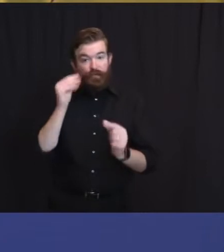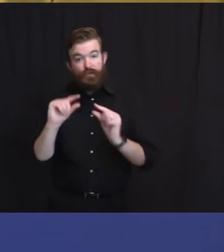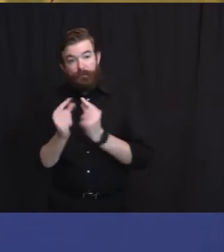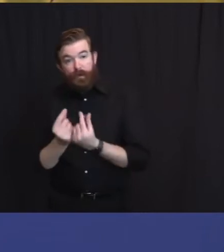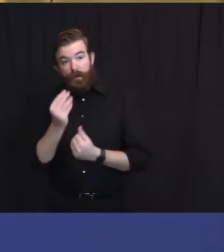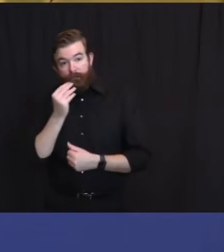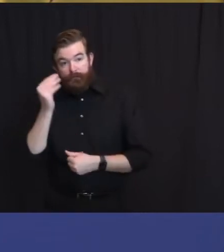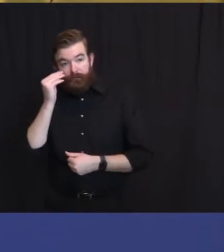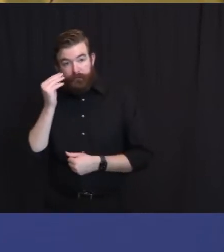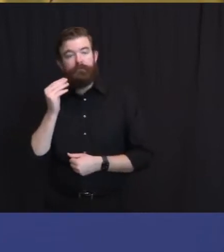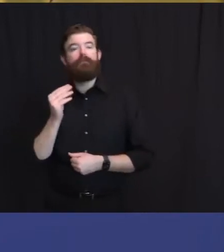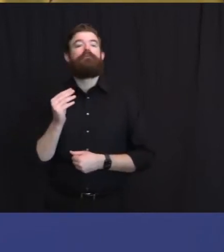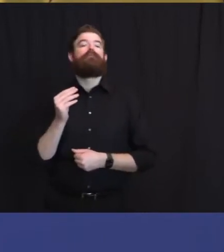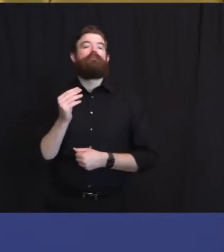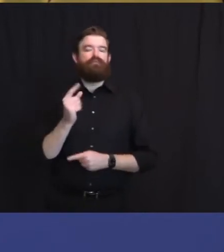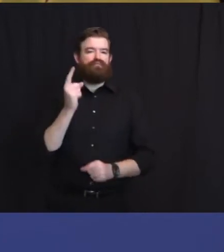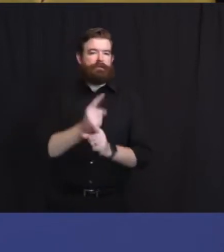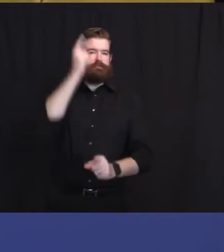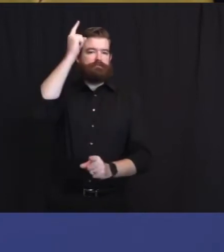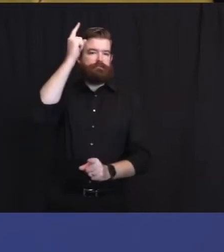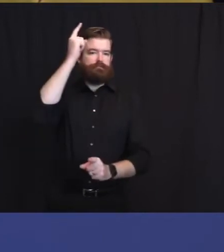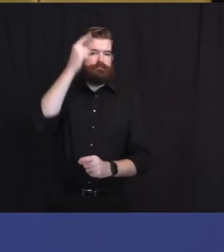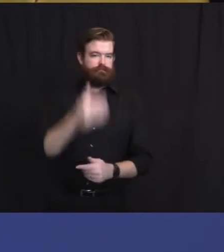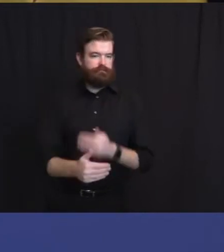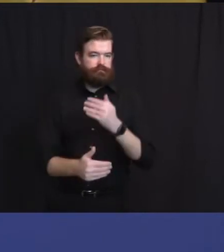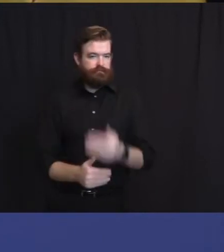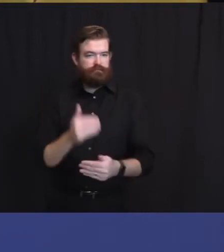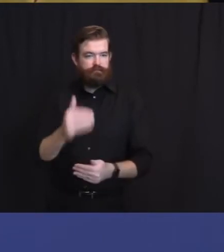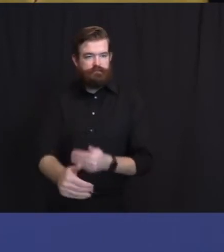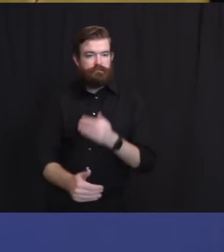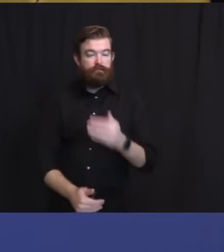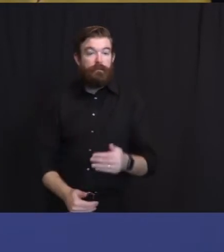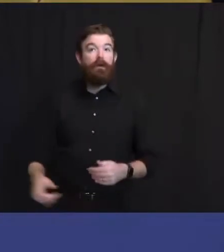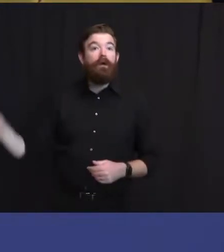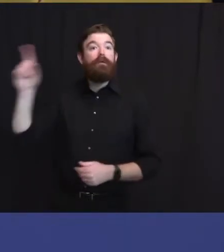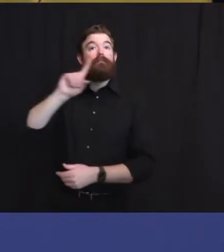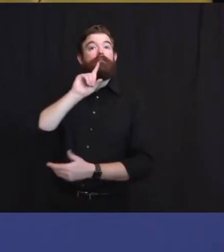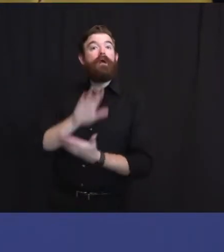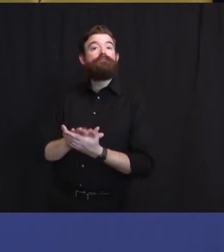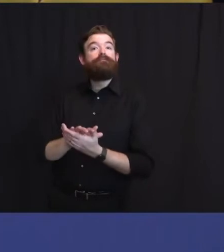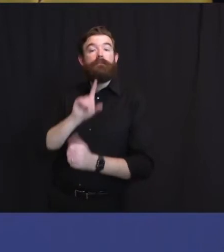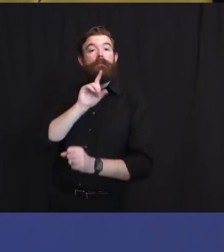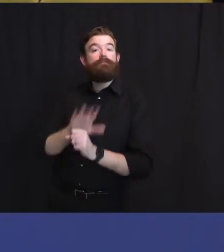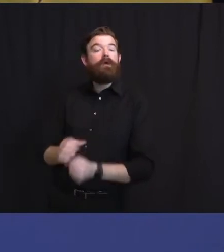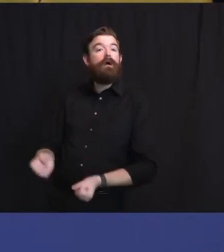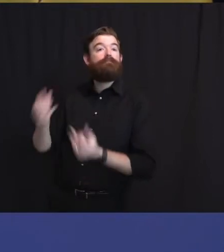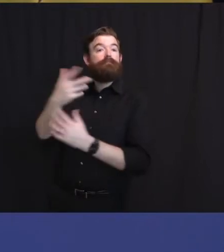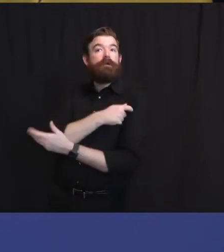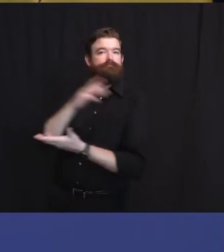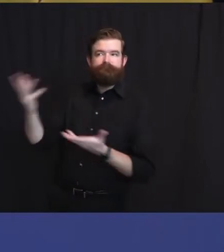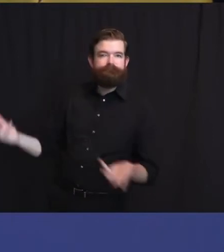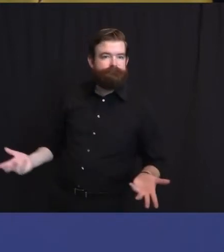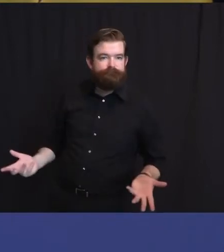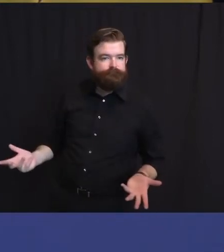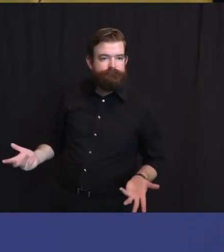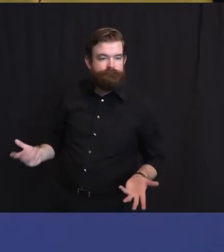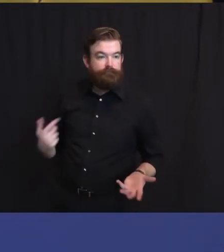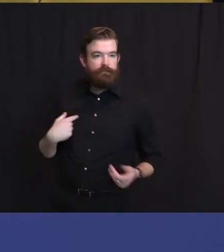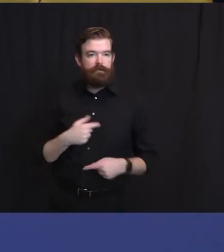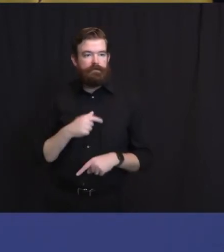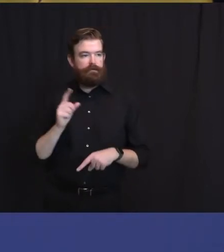specific shipment number. And you don't want to start a process where you've got a demand that you're not able to fulfill, especially